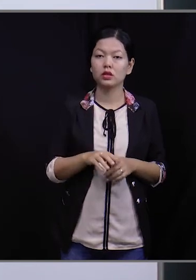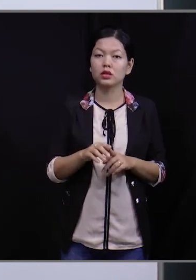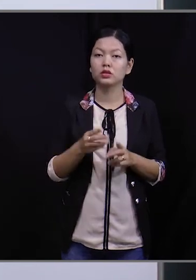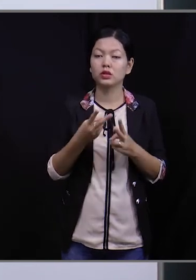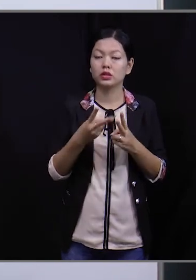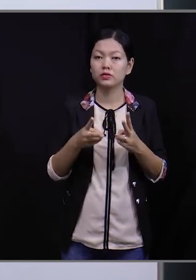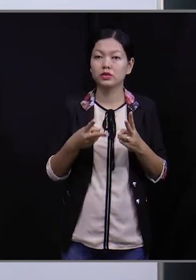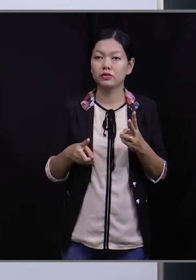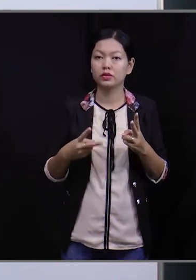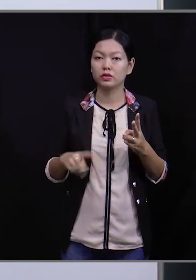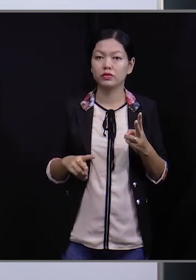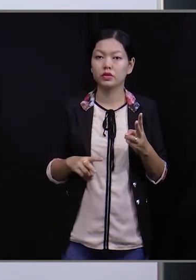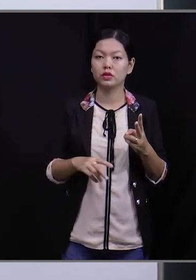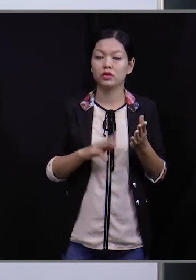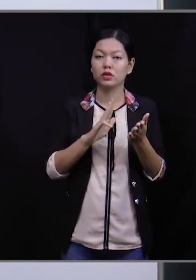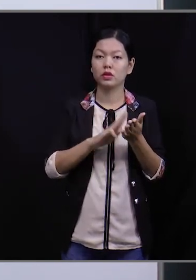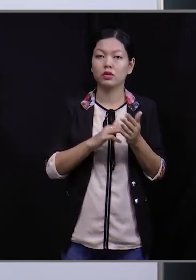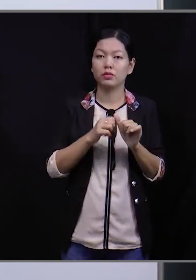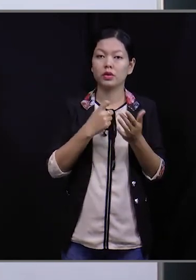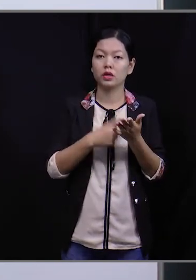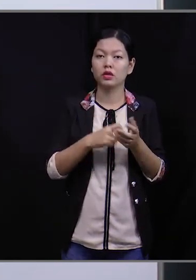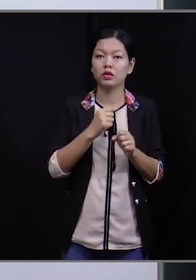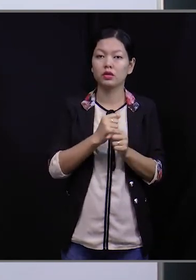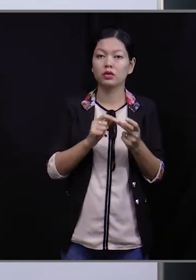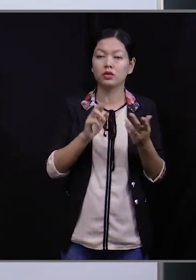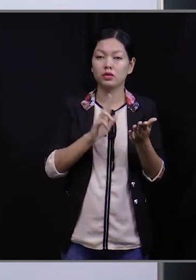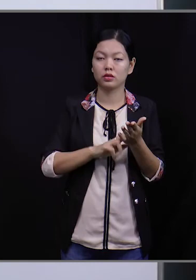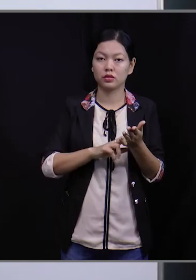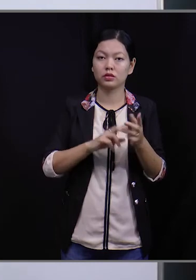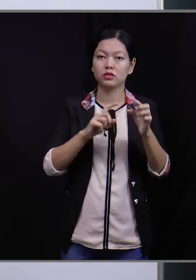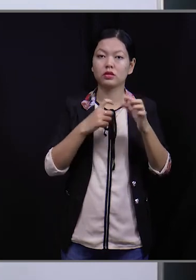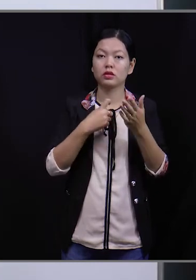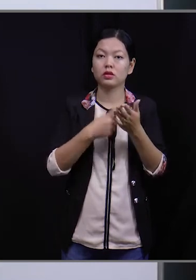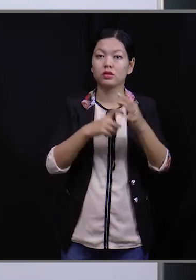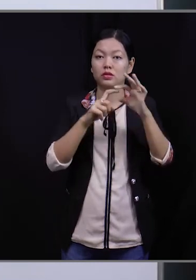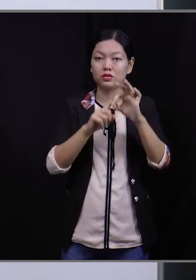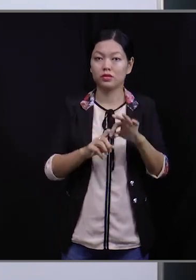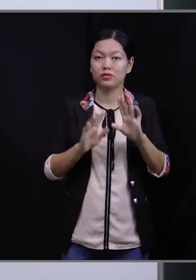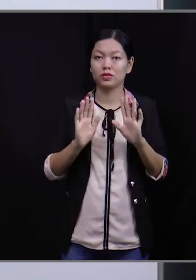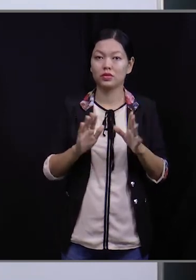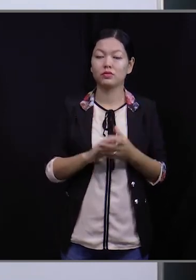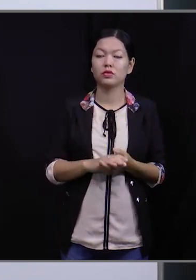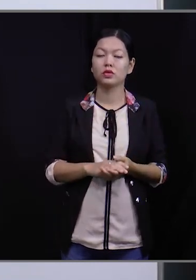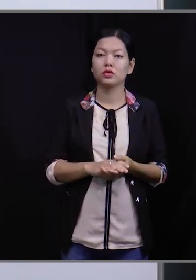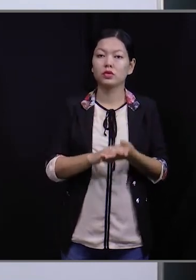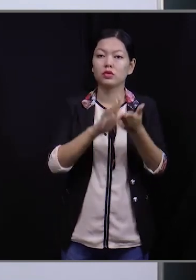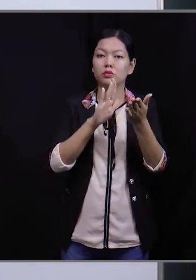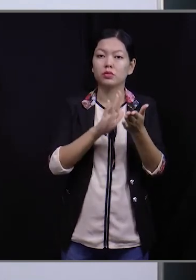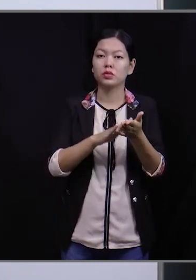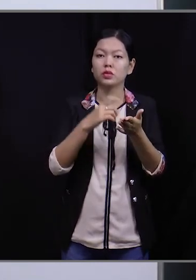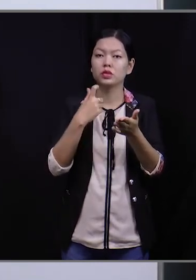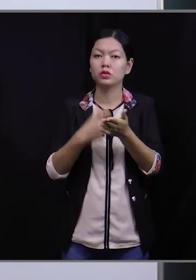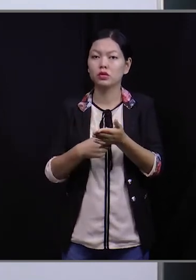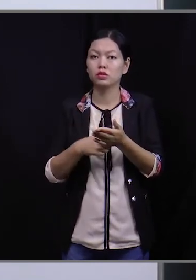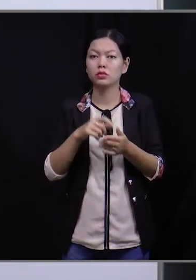margin requirement, and this margin requirement is decided by the central bank. So suppose the margin requirement is 10%.